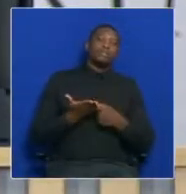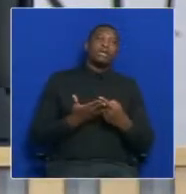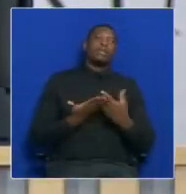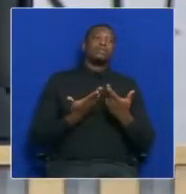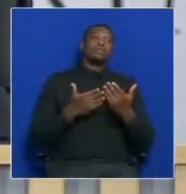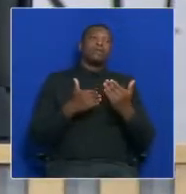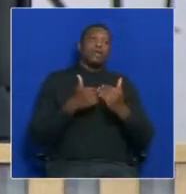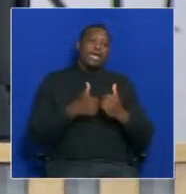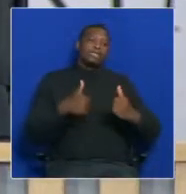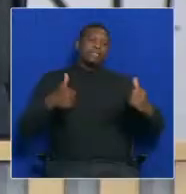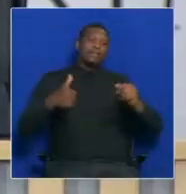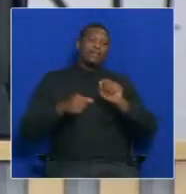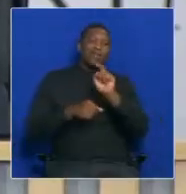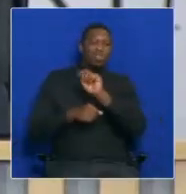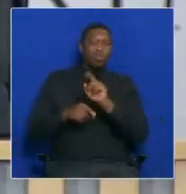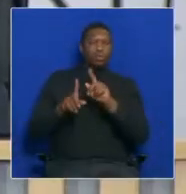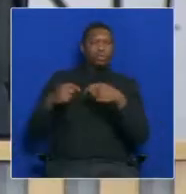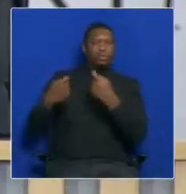teams where they were dealing with them.